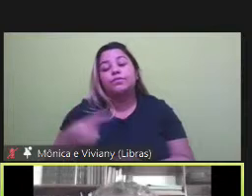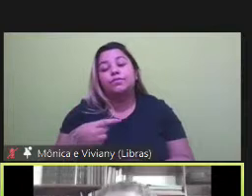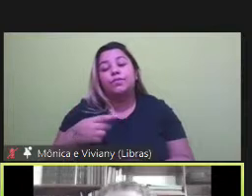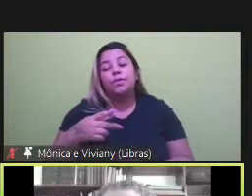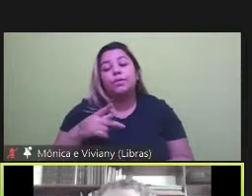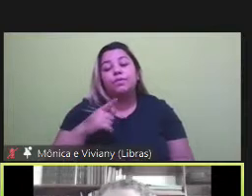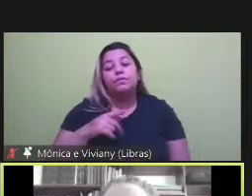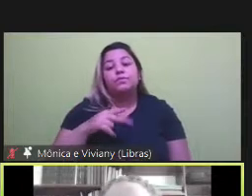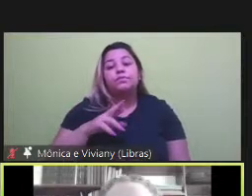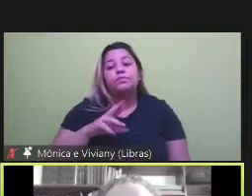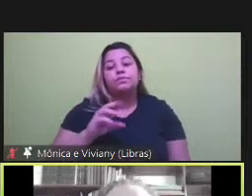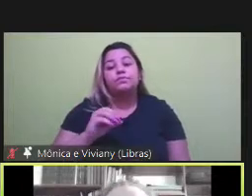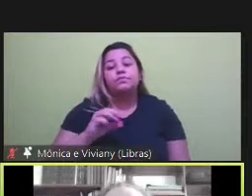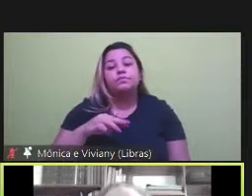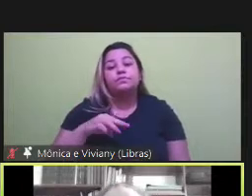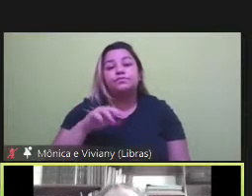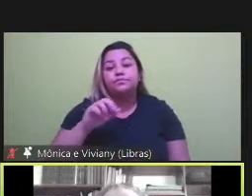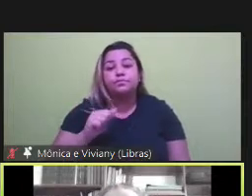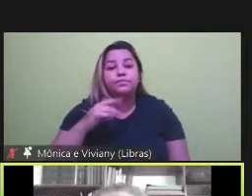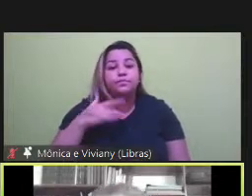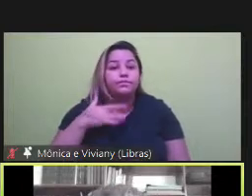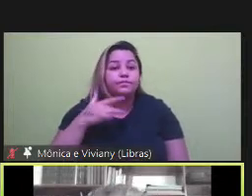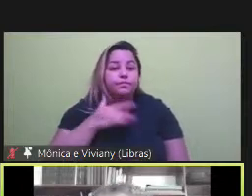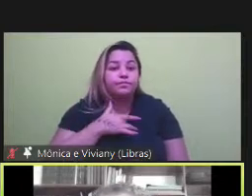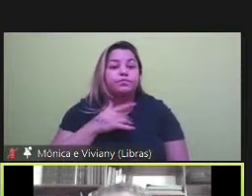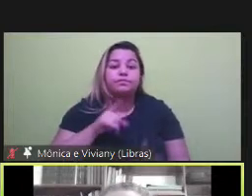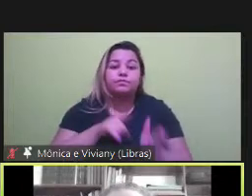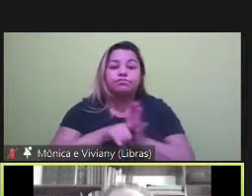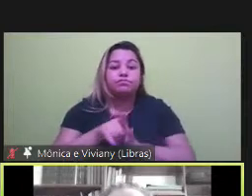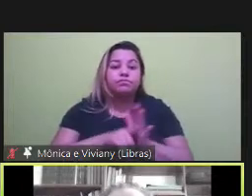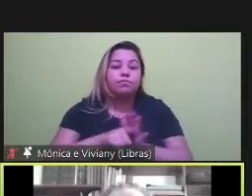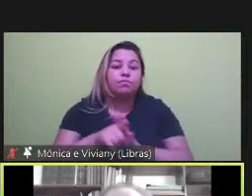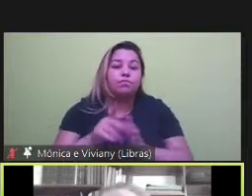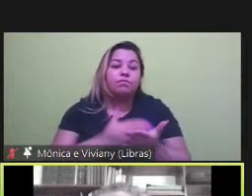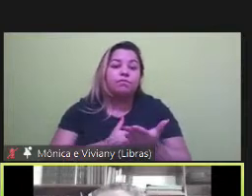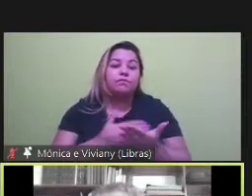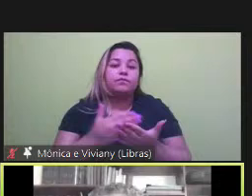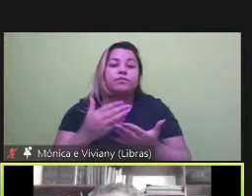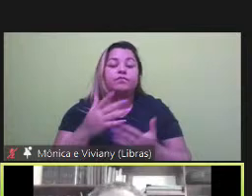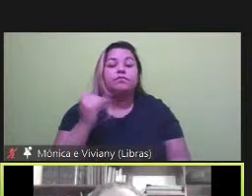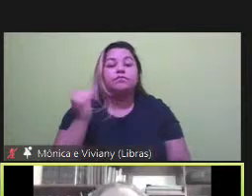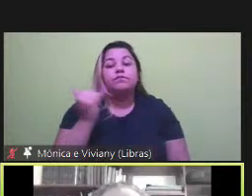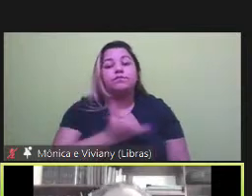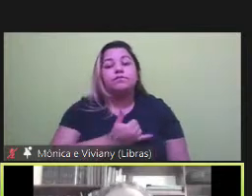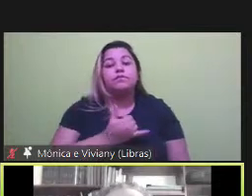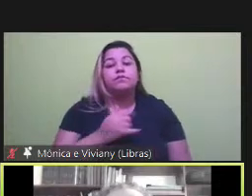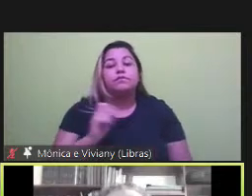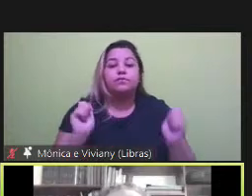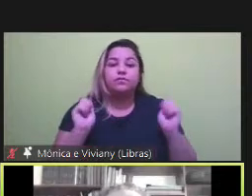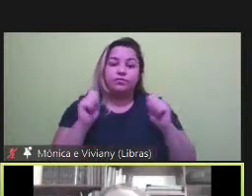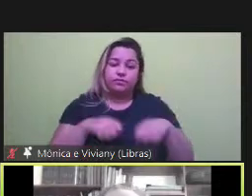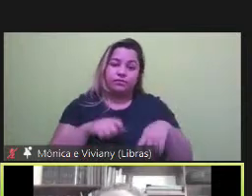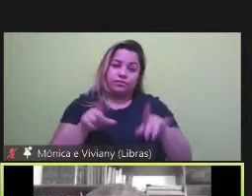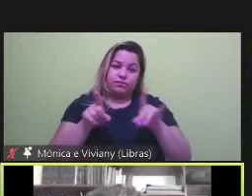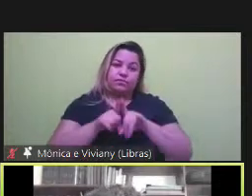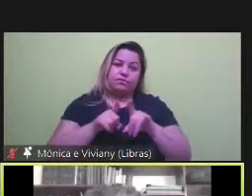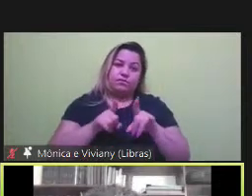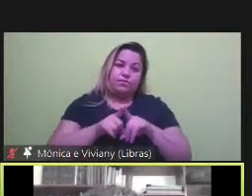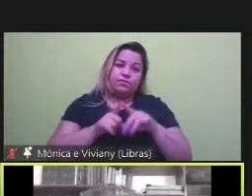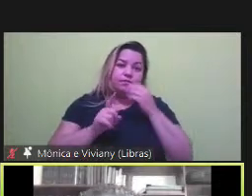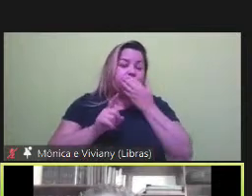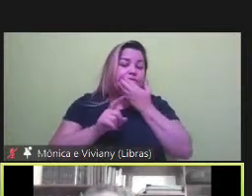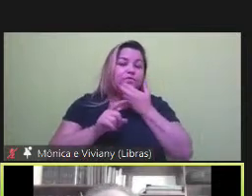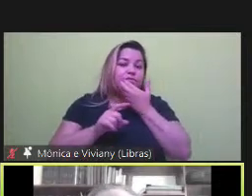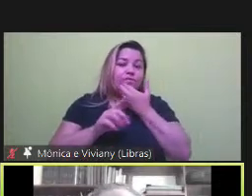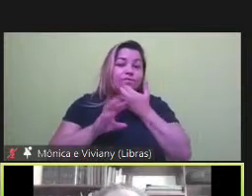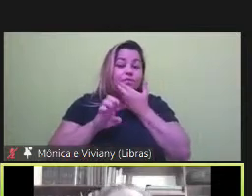time of this program, we had an initial analysis where we talk about the needs, the assets in health